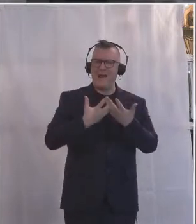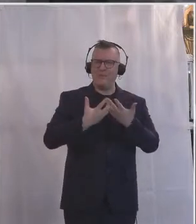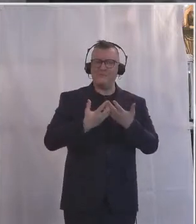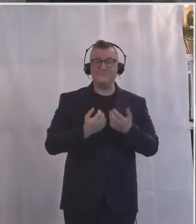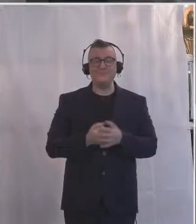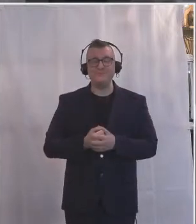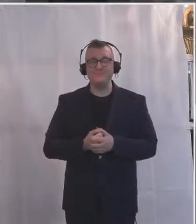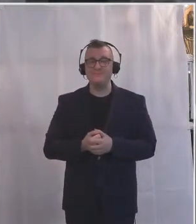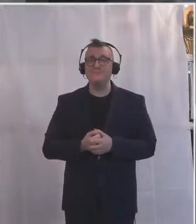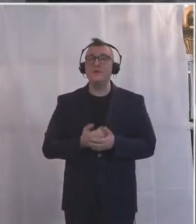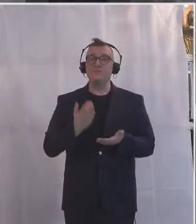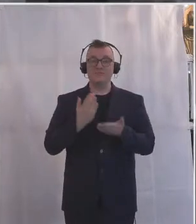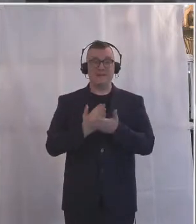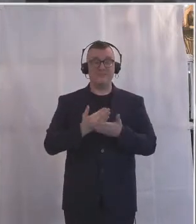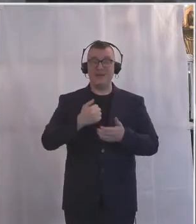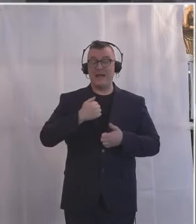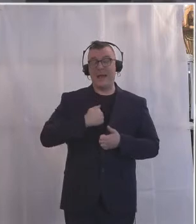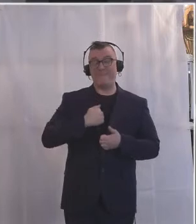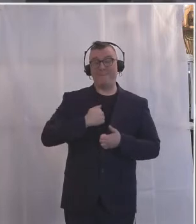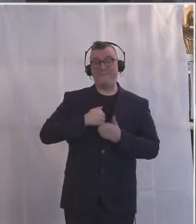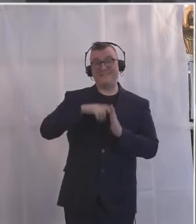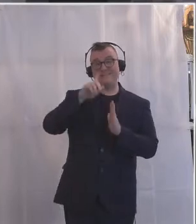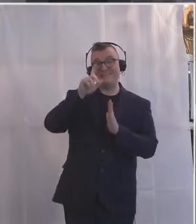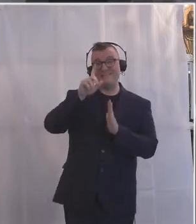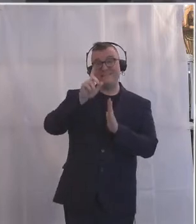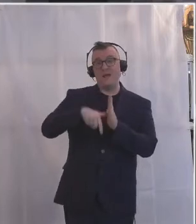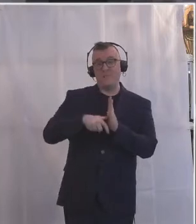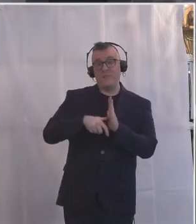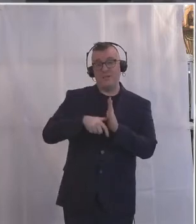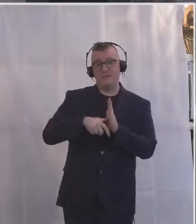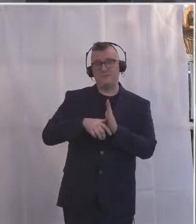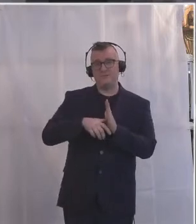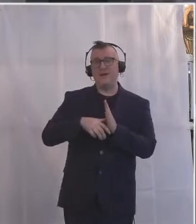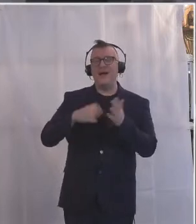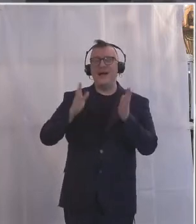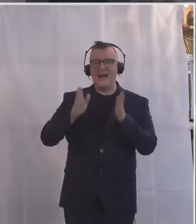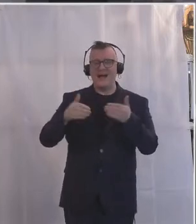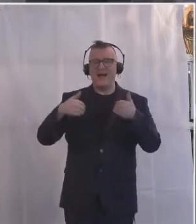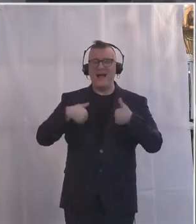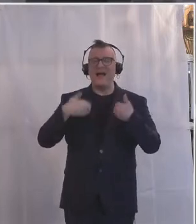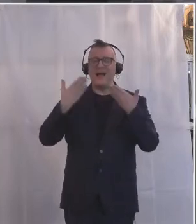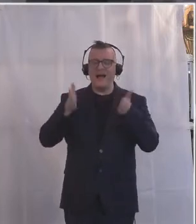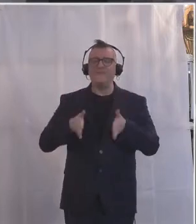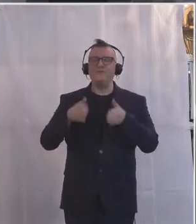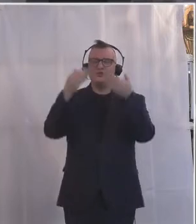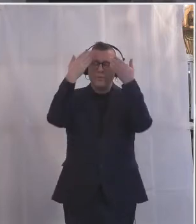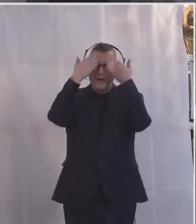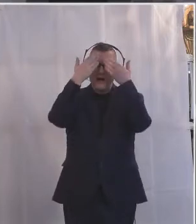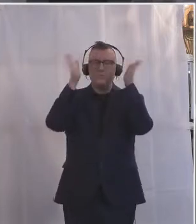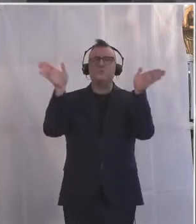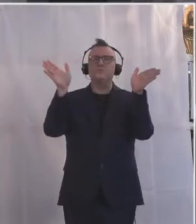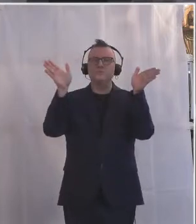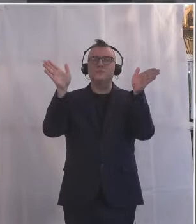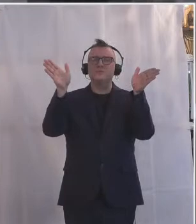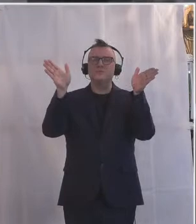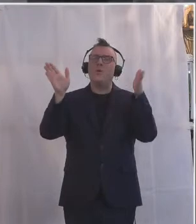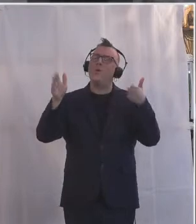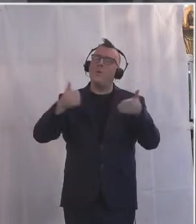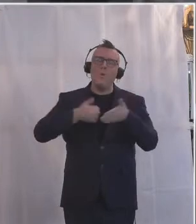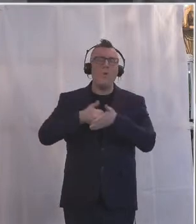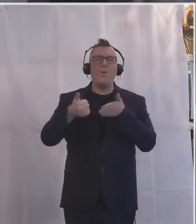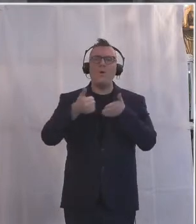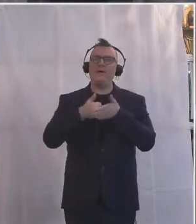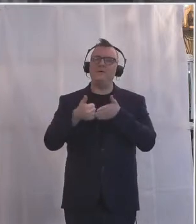am disabled, I always have to think outside the box all of the time. So